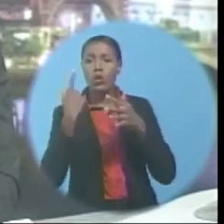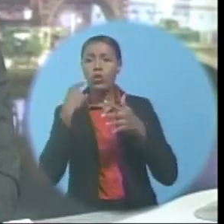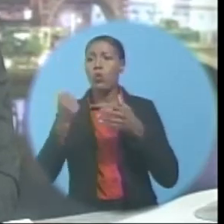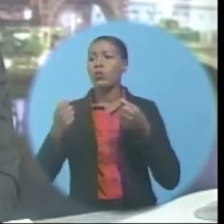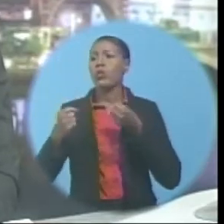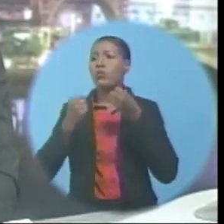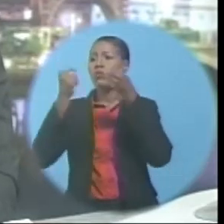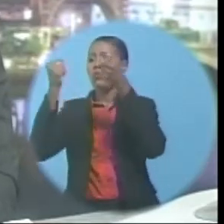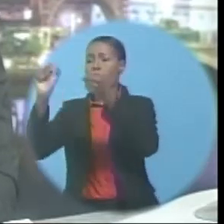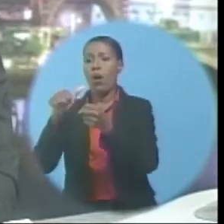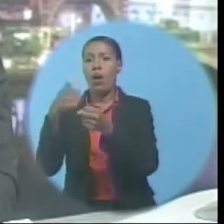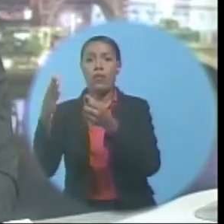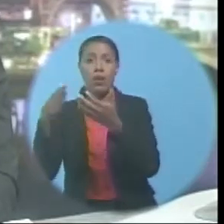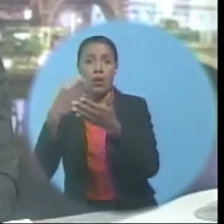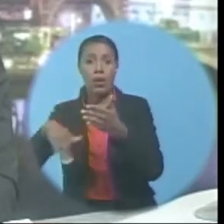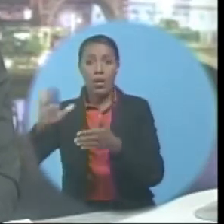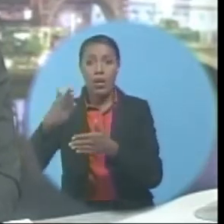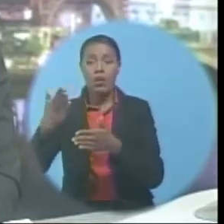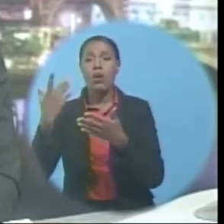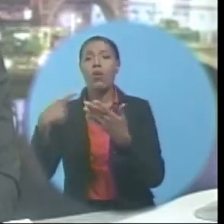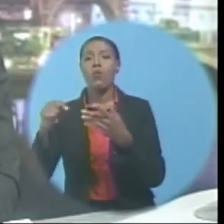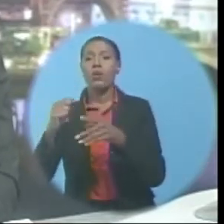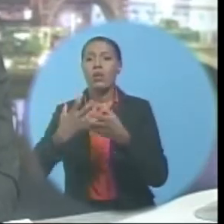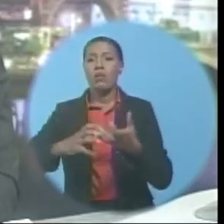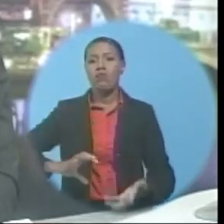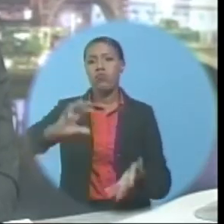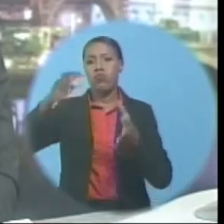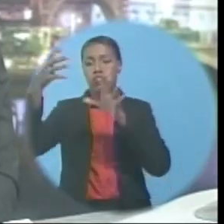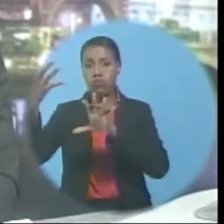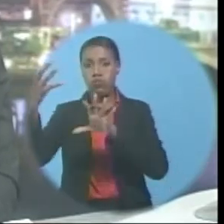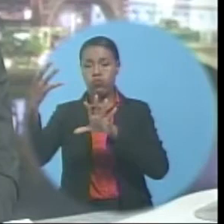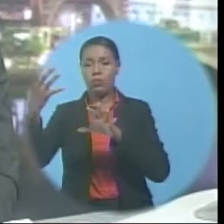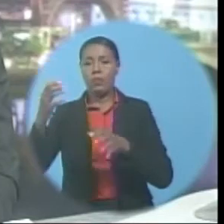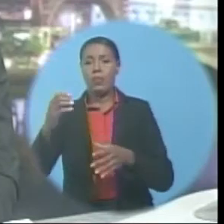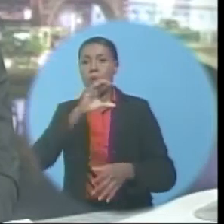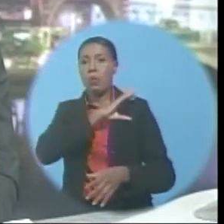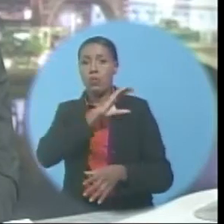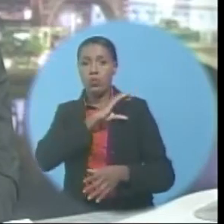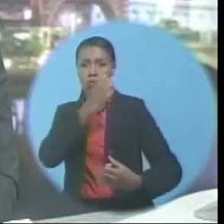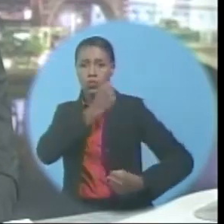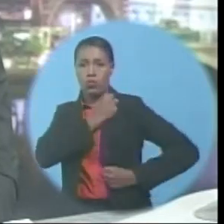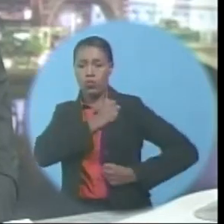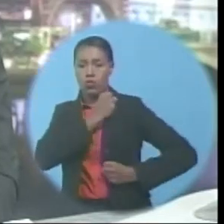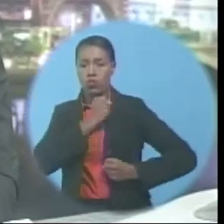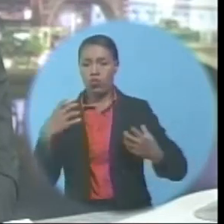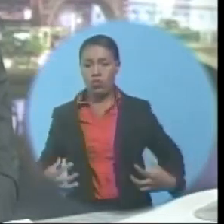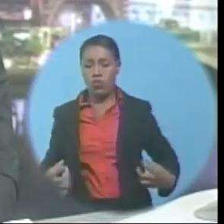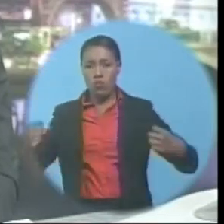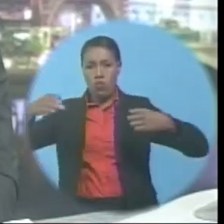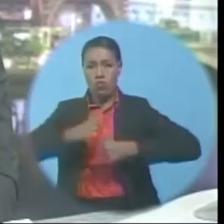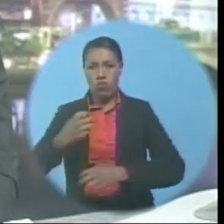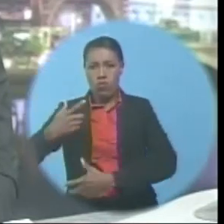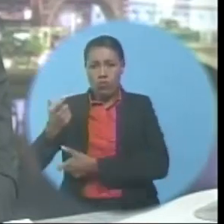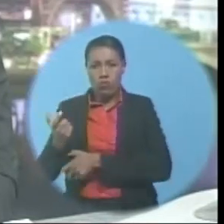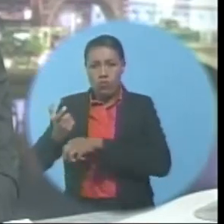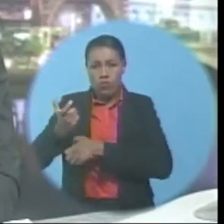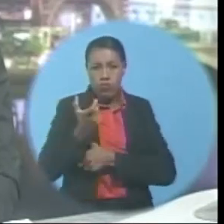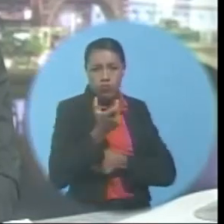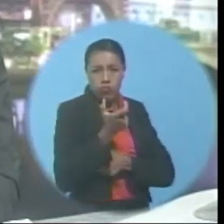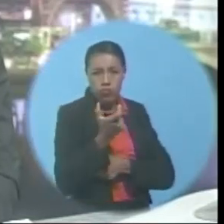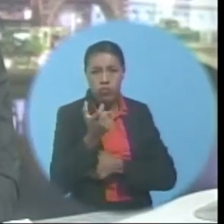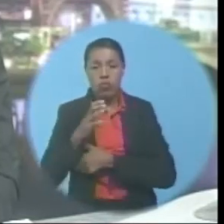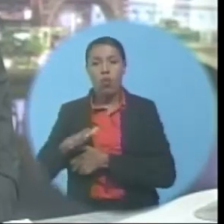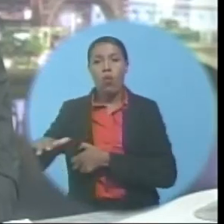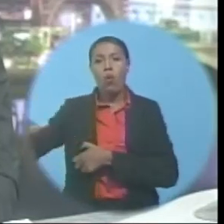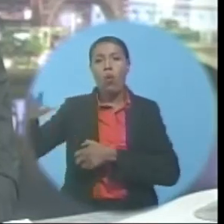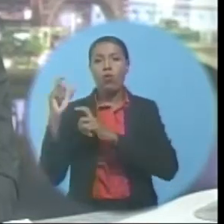to the recently asphalted and roofed area. Heavily armed police and soldiers have been deployed around the East Coast Demerara Jail